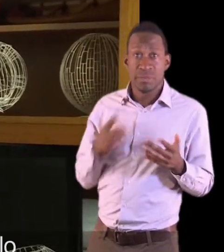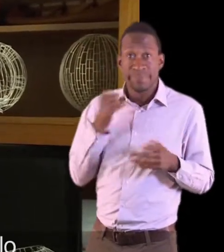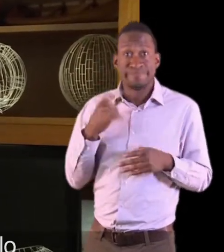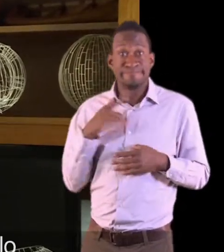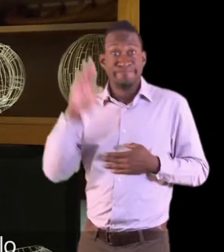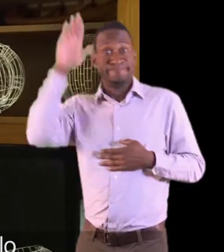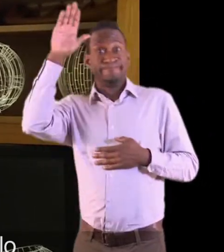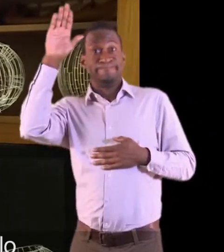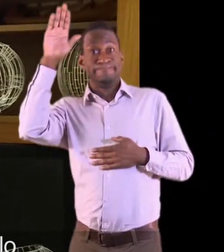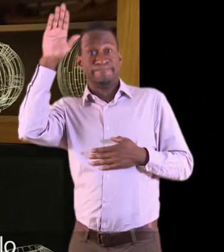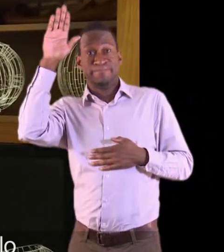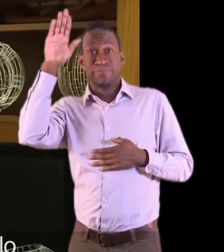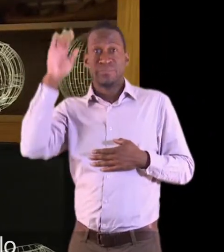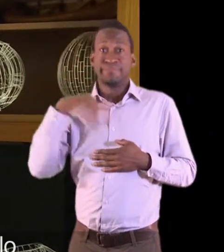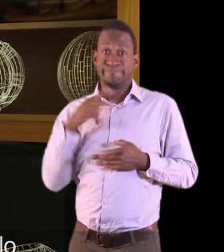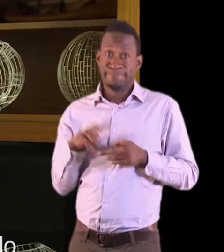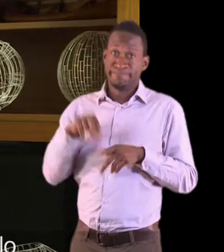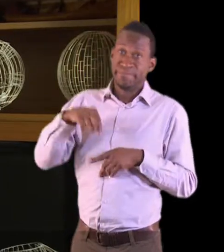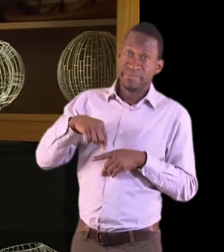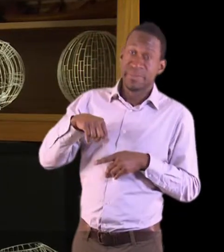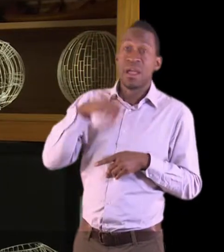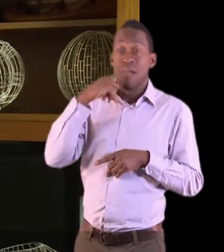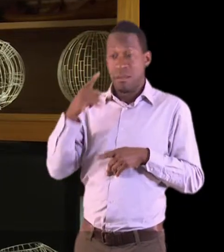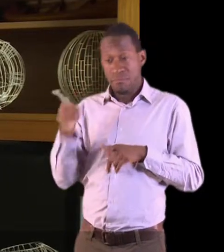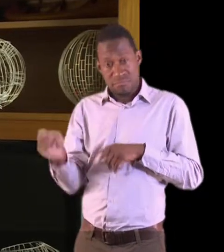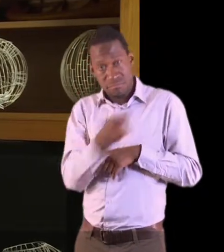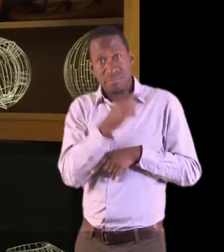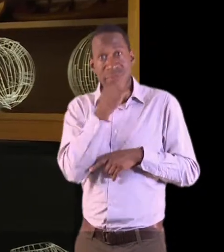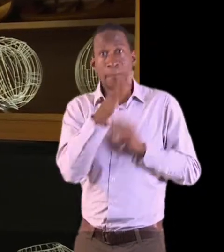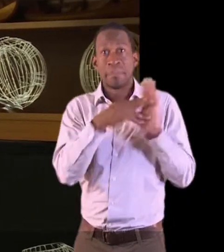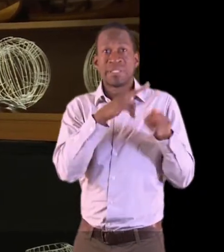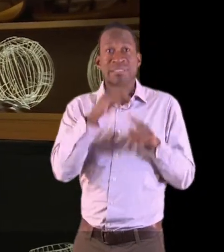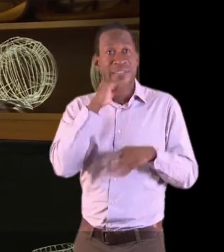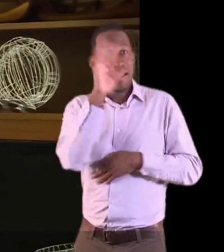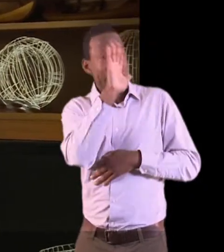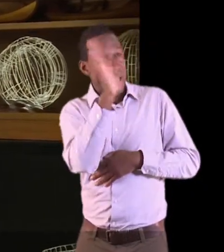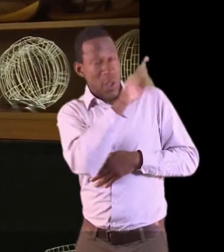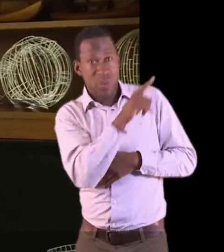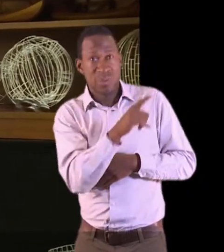and go and say hello to your mum and dad.